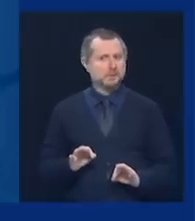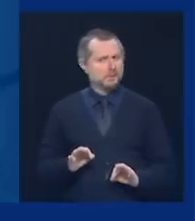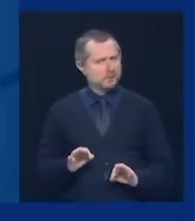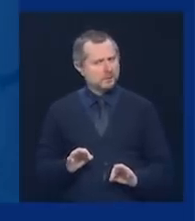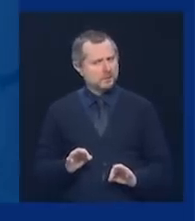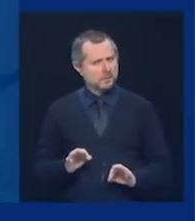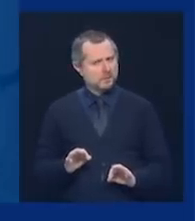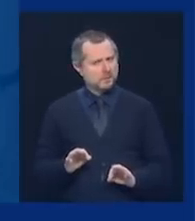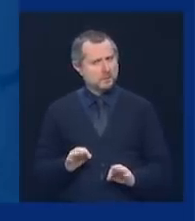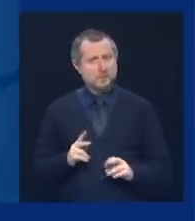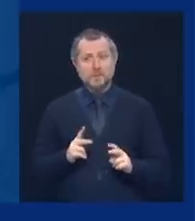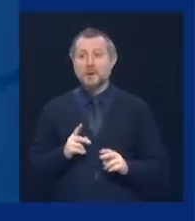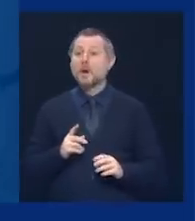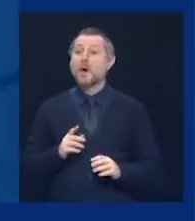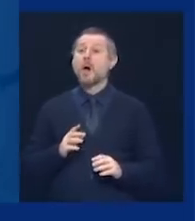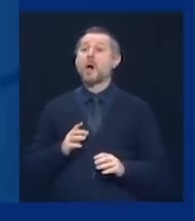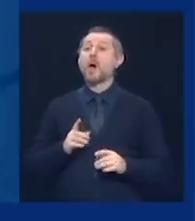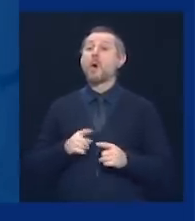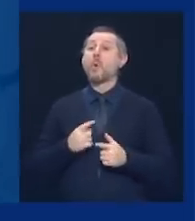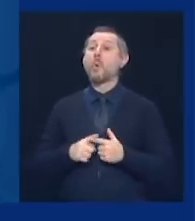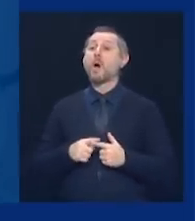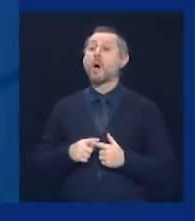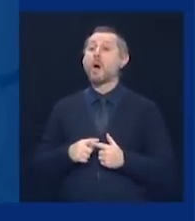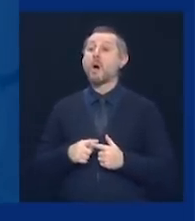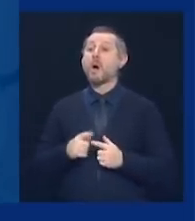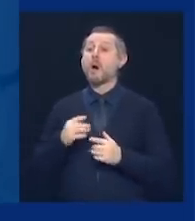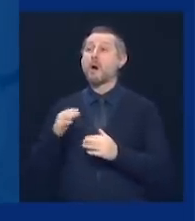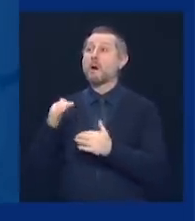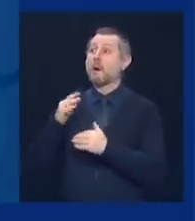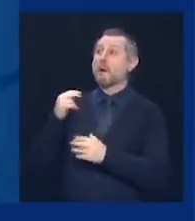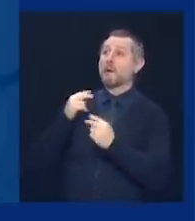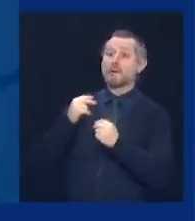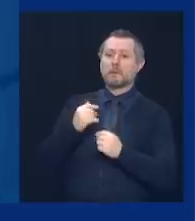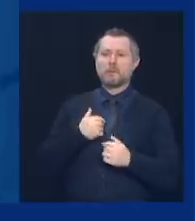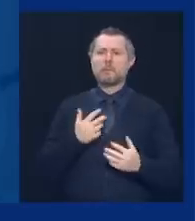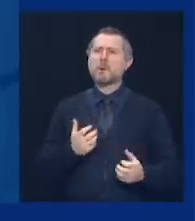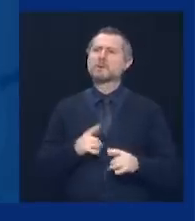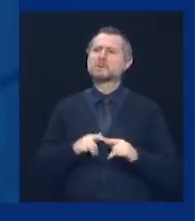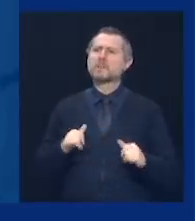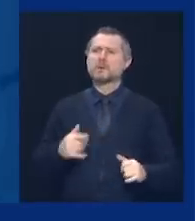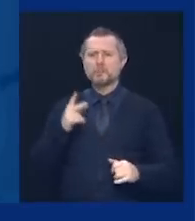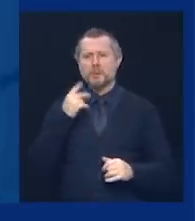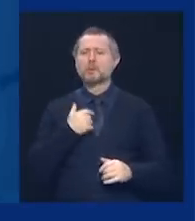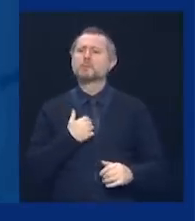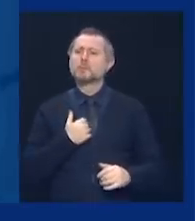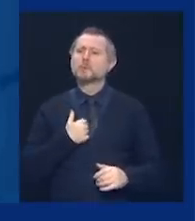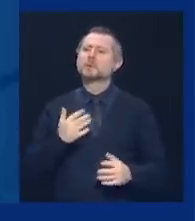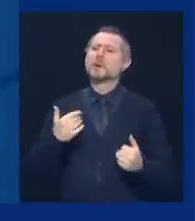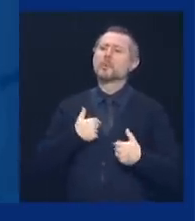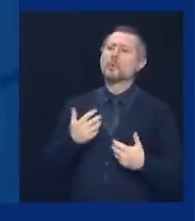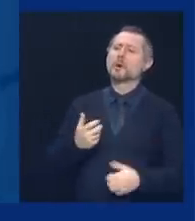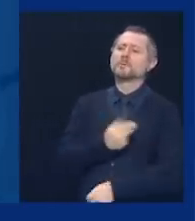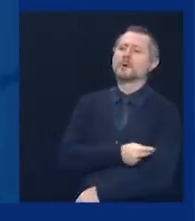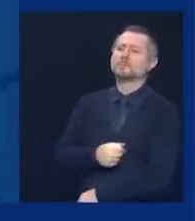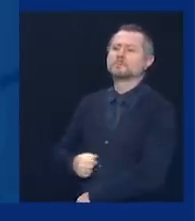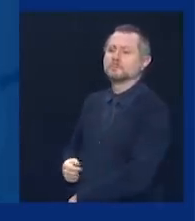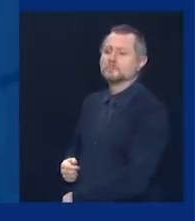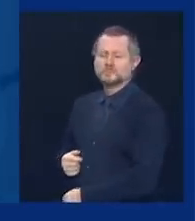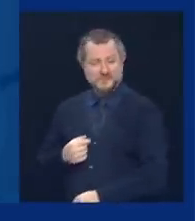it's oppressive, then why do you, Mr. Politician, want to take the